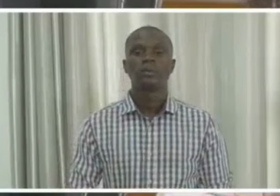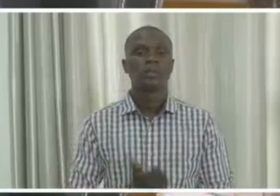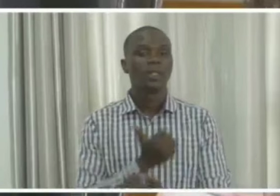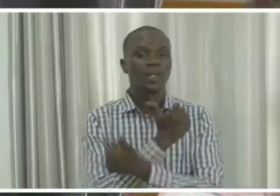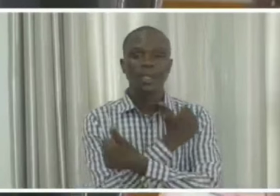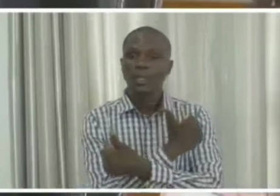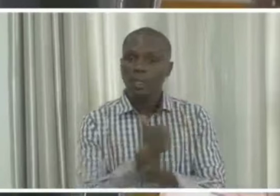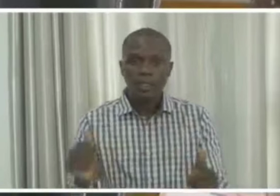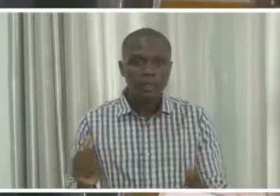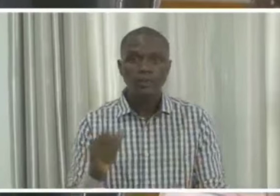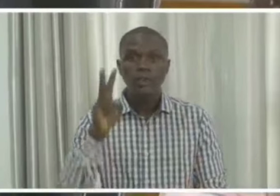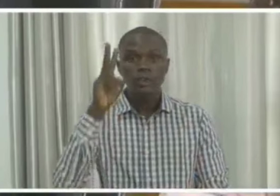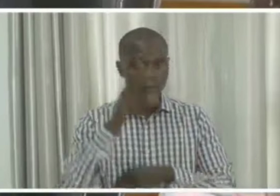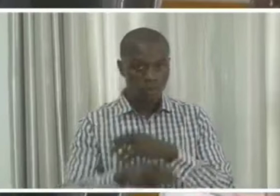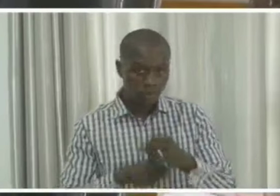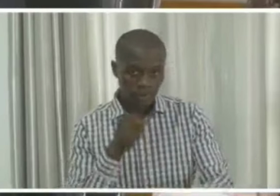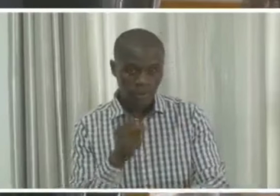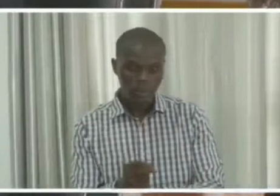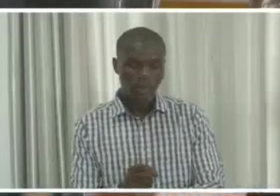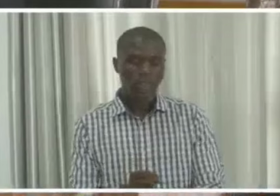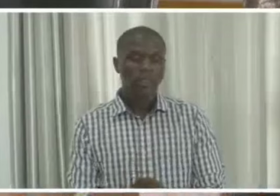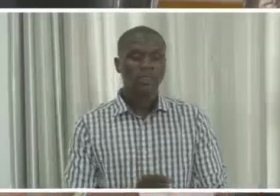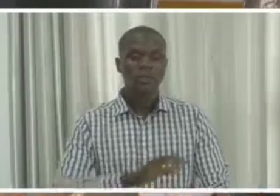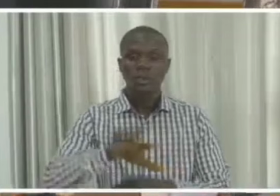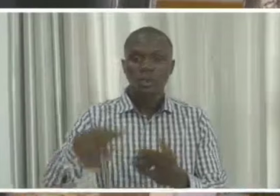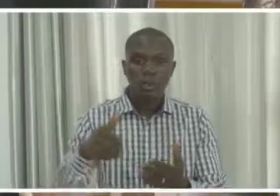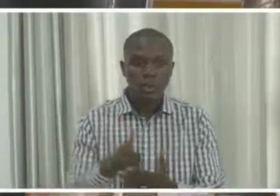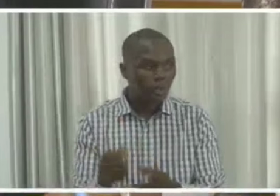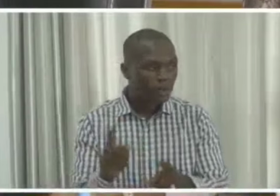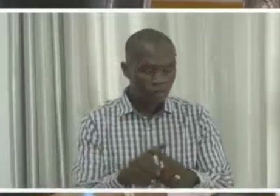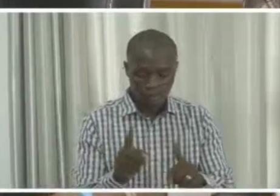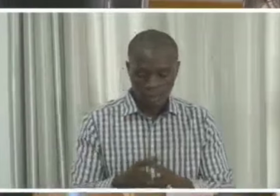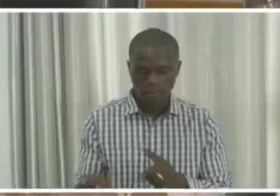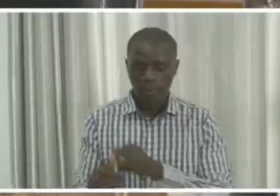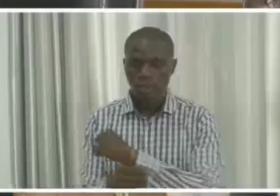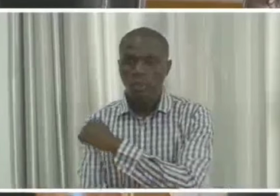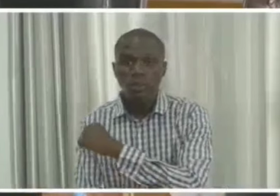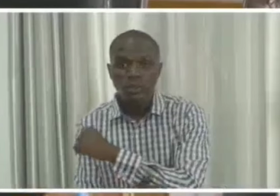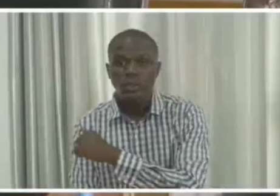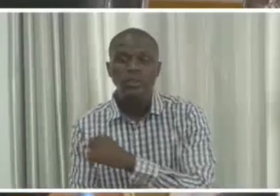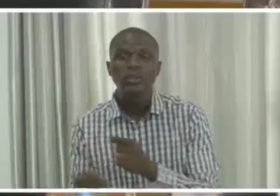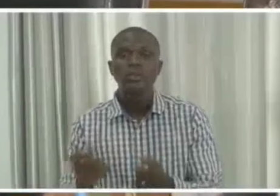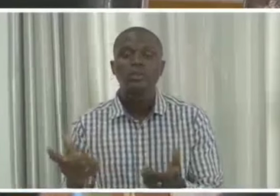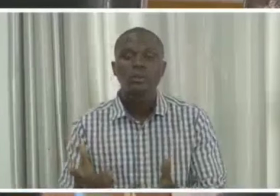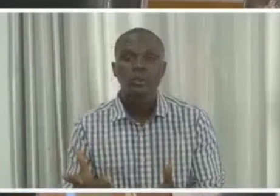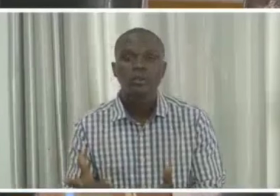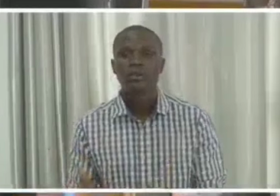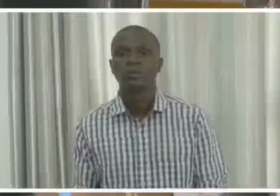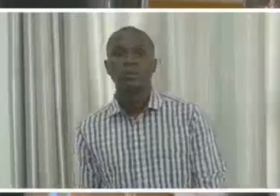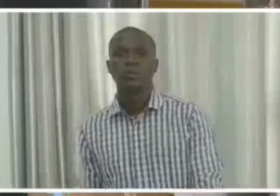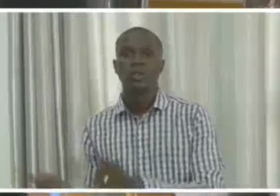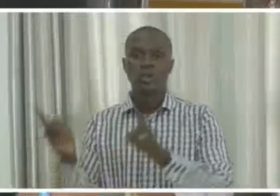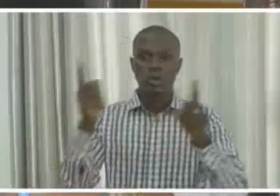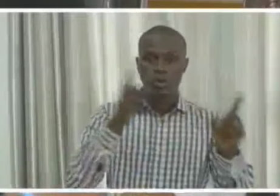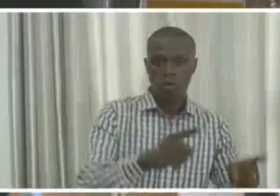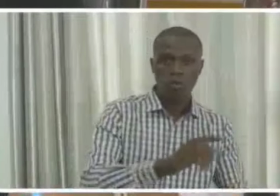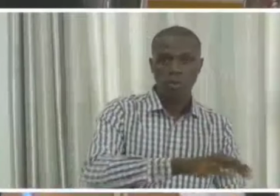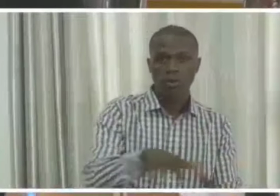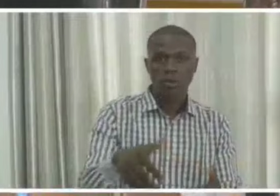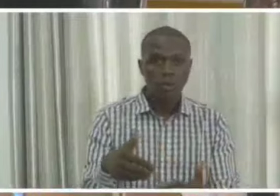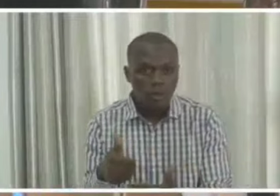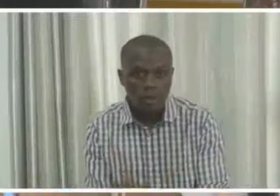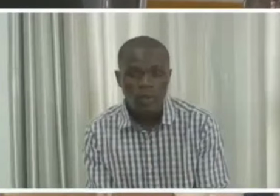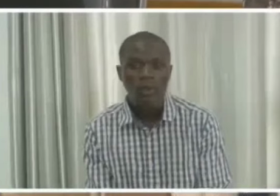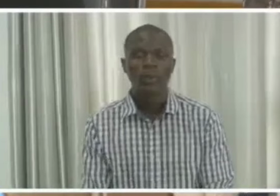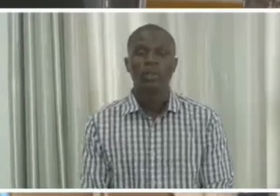of parties. Then away all the different countries where they're part of that convention. They come together, then they send their own